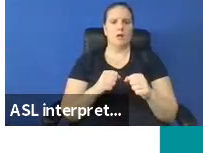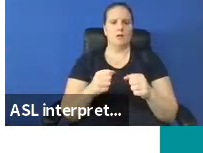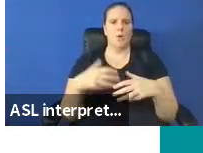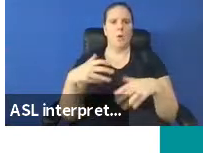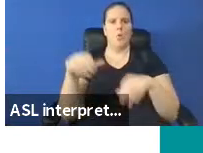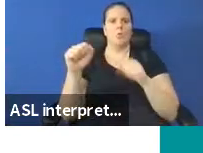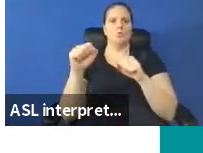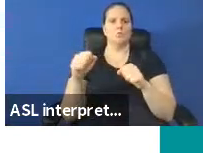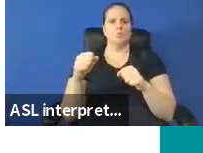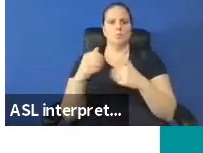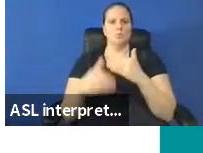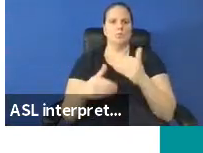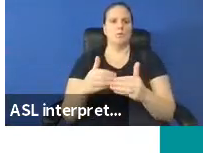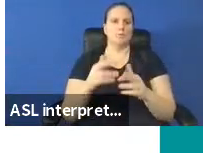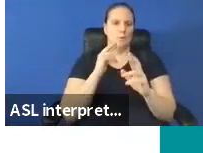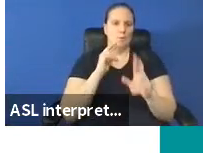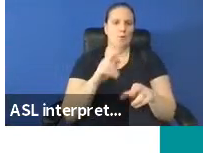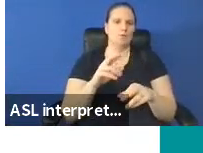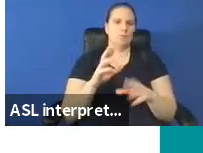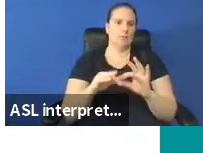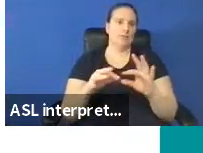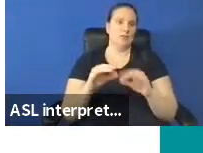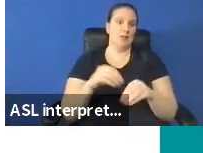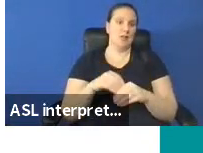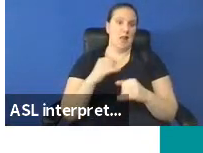progress reports mentioned in the last point.